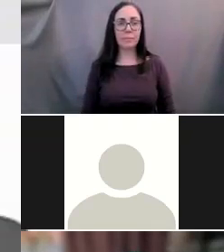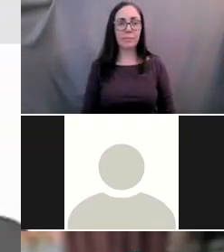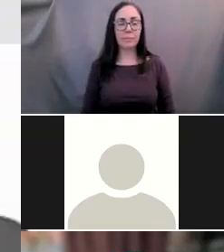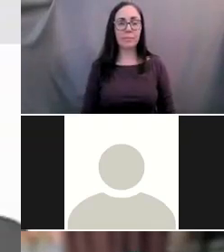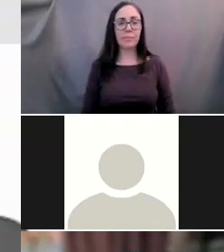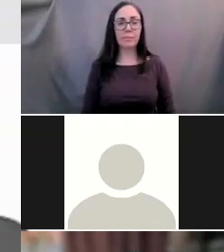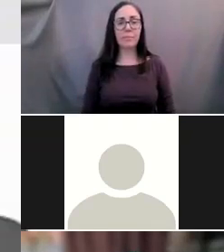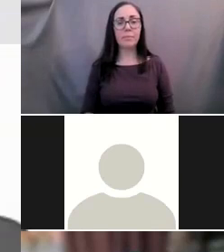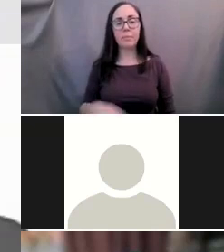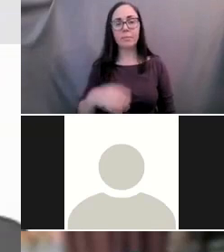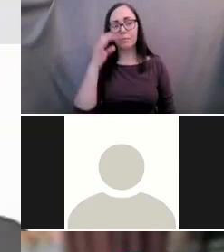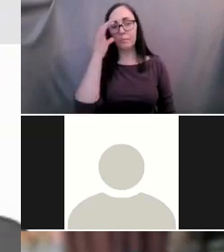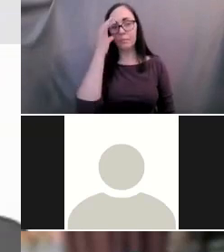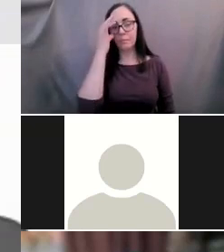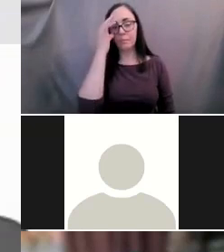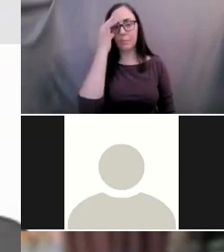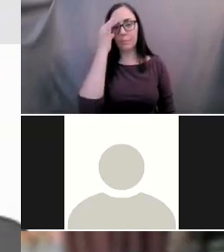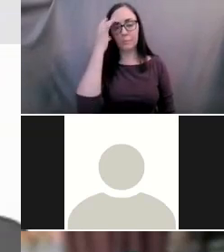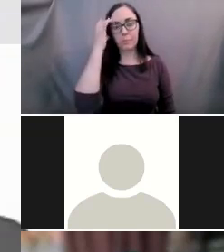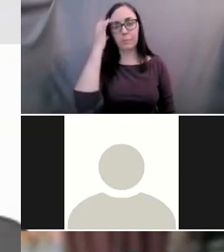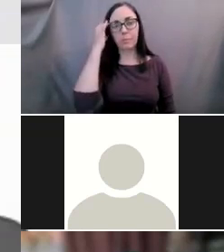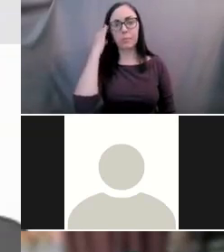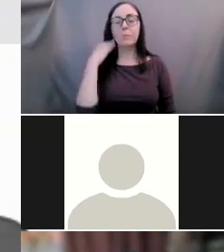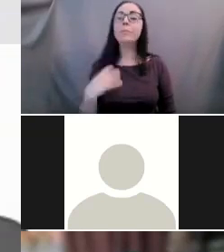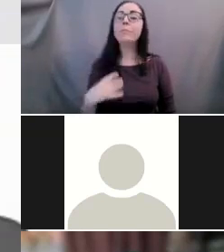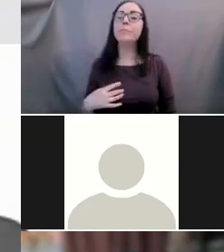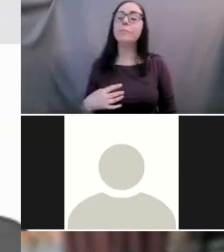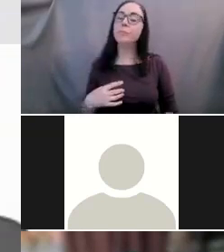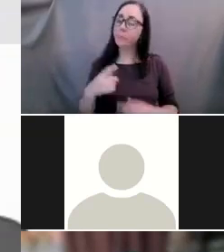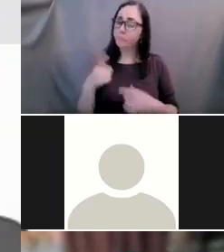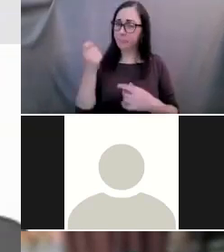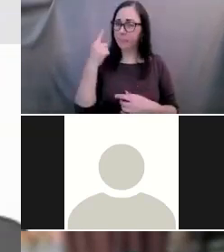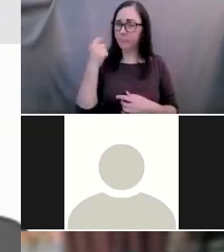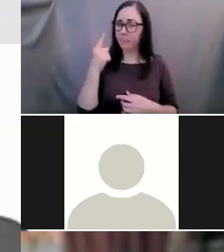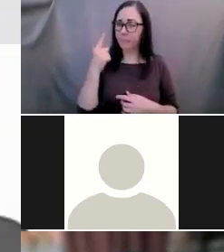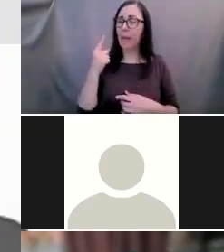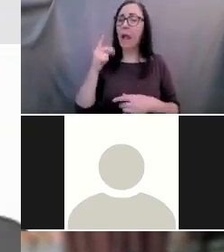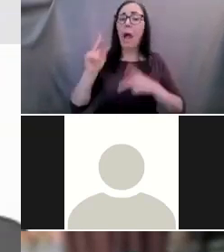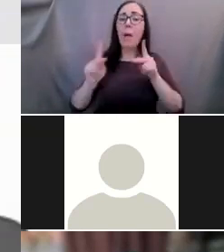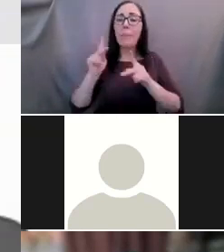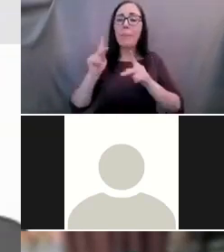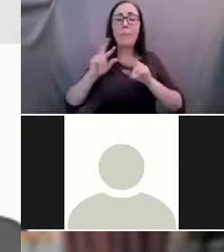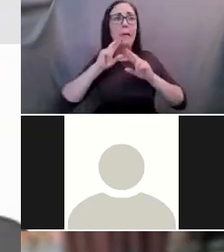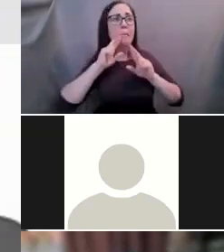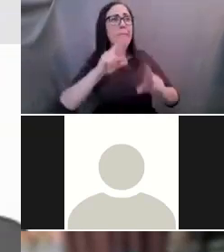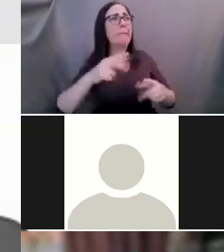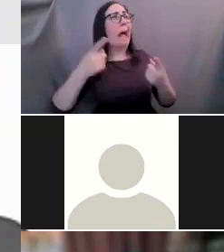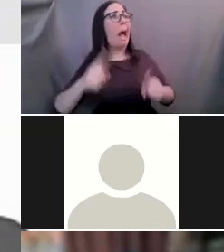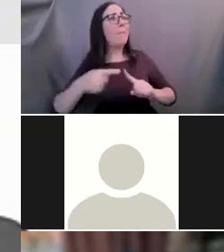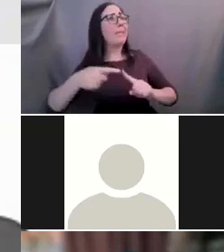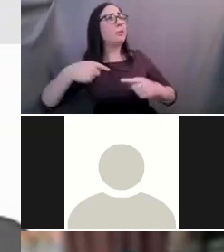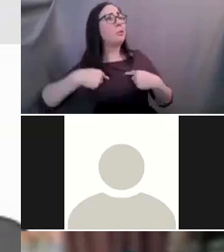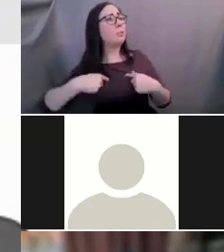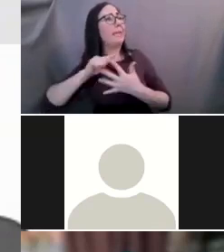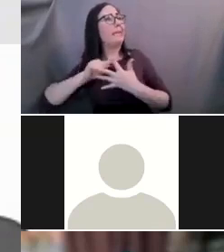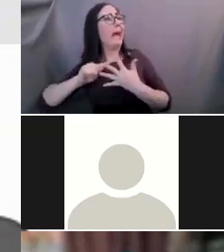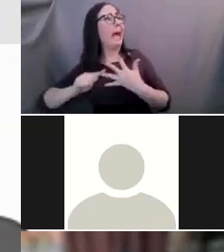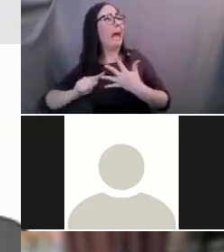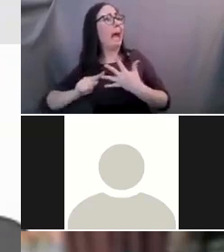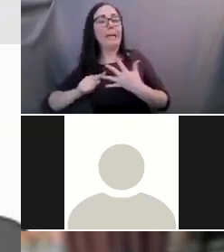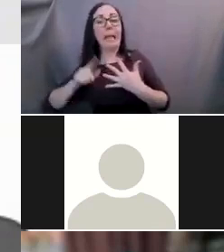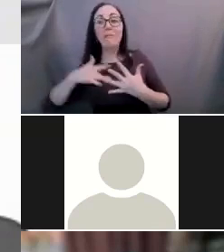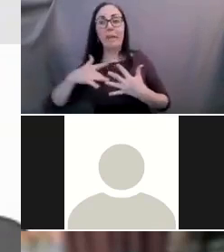So when people do report, there's a lot of fear of retaliation. So maybe